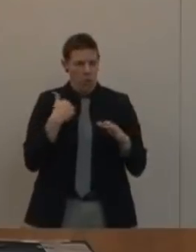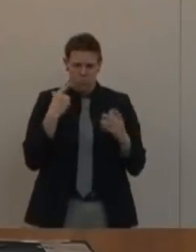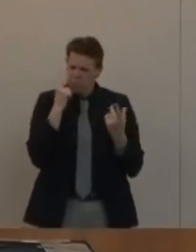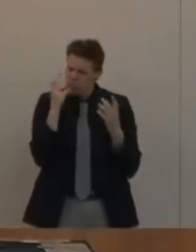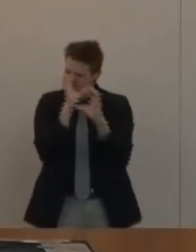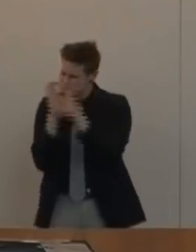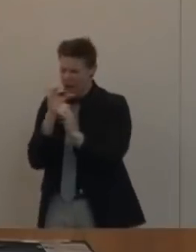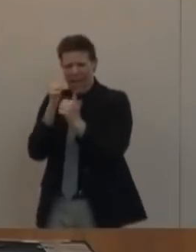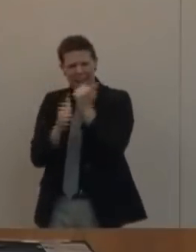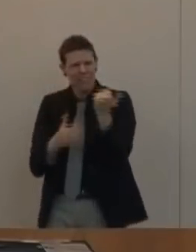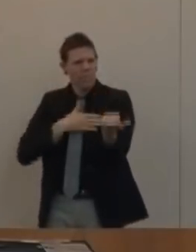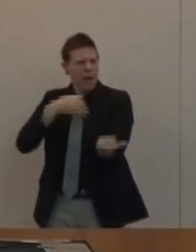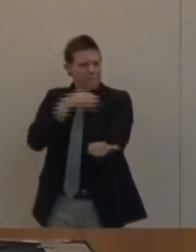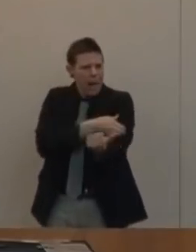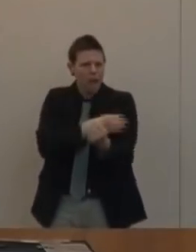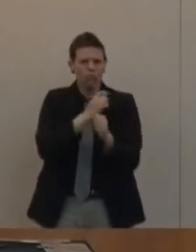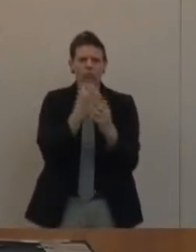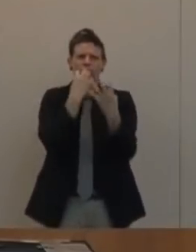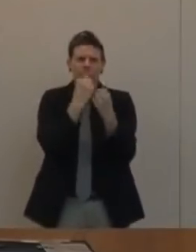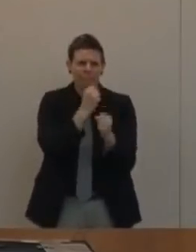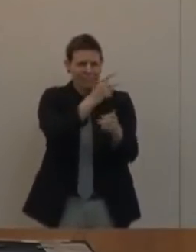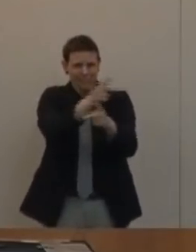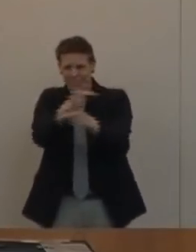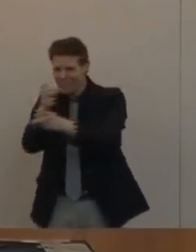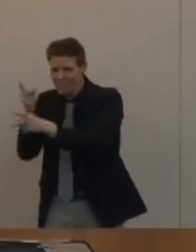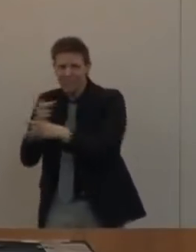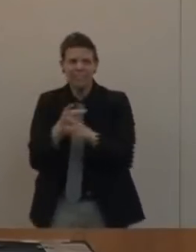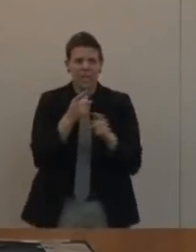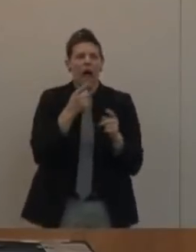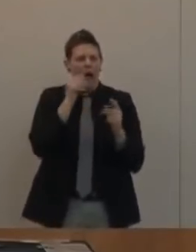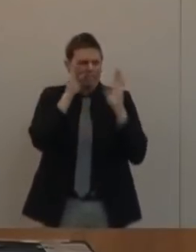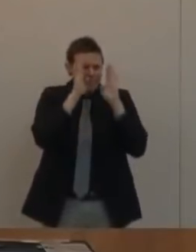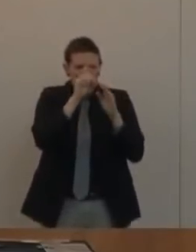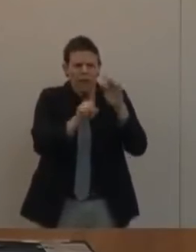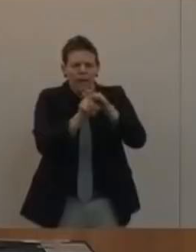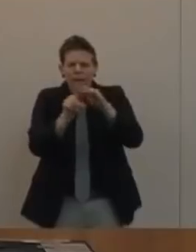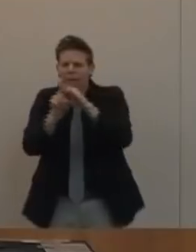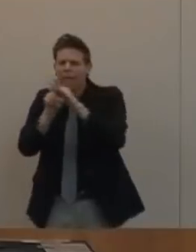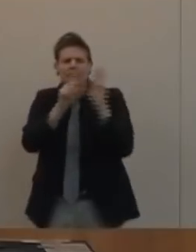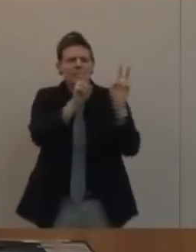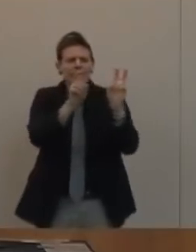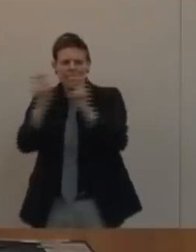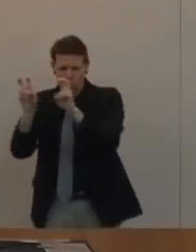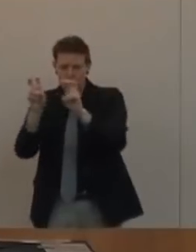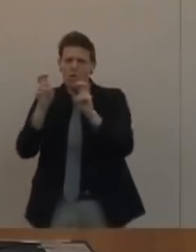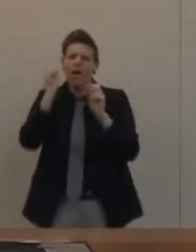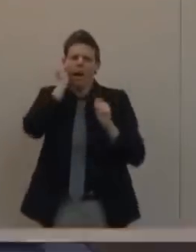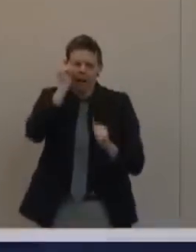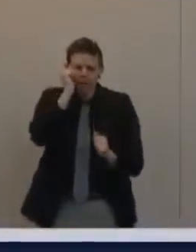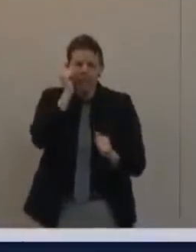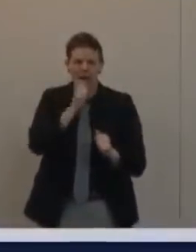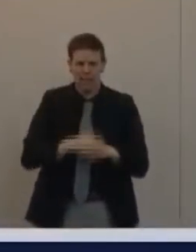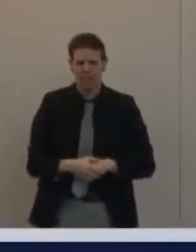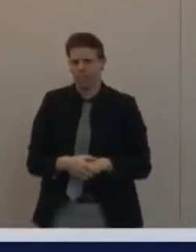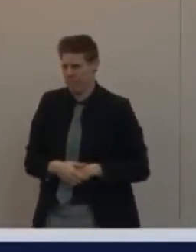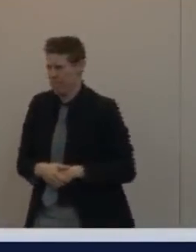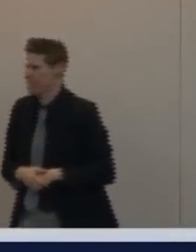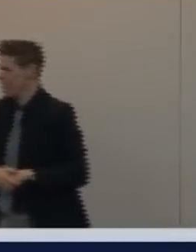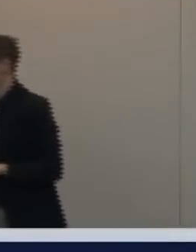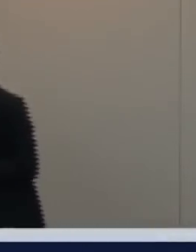safeguard you, and to pay attention to the issues that you struggle through every single day. All right, next slide, and I'm almost